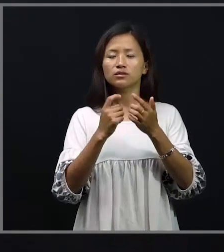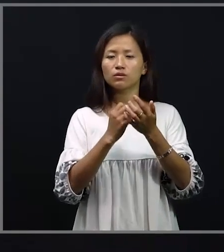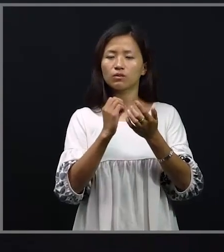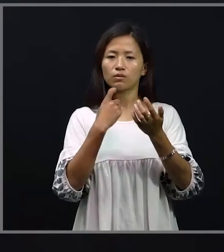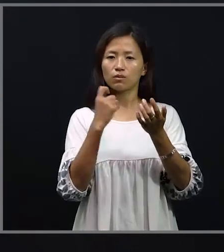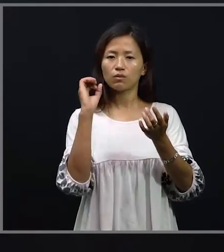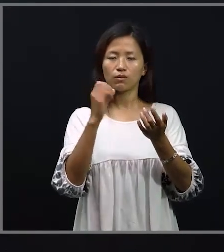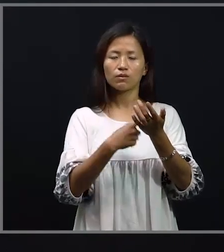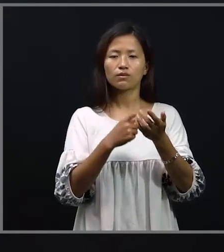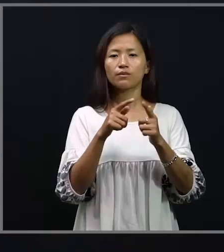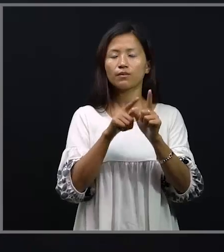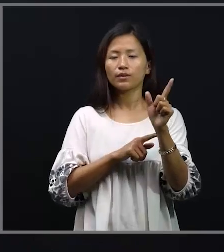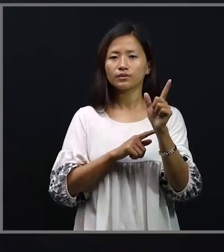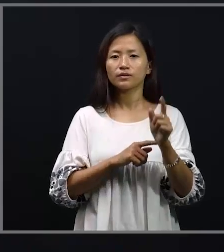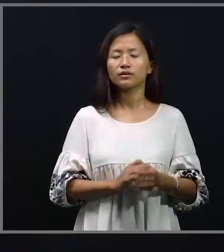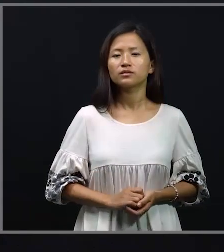analysis